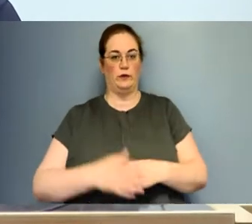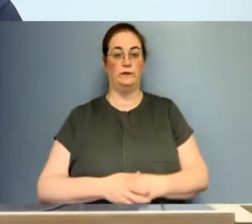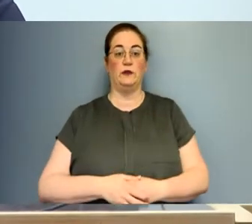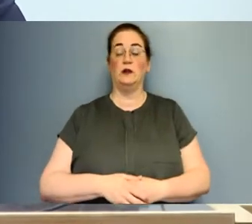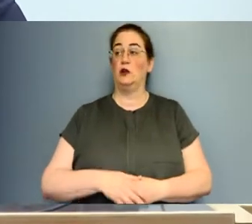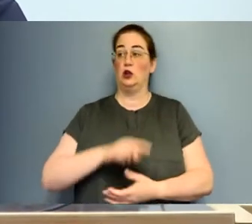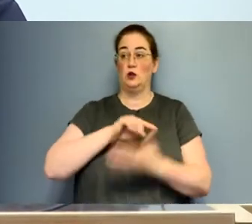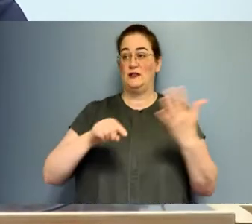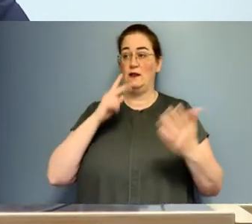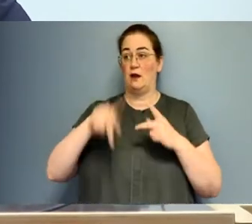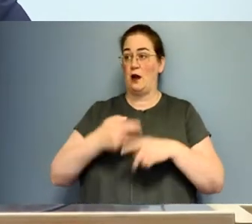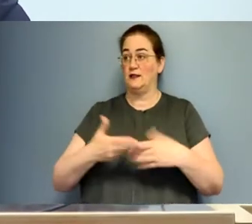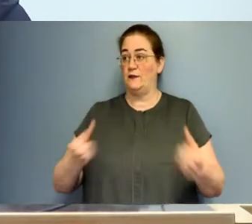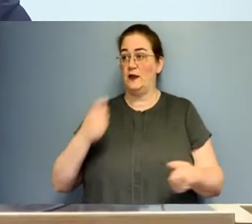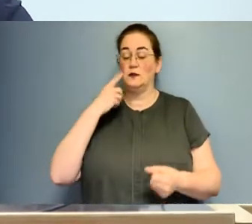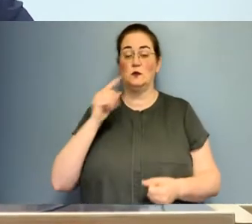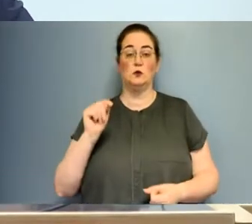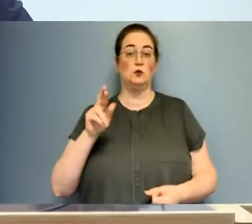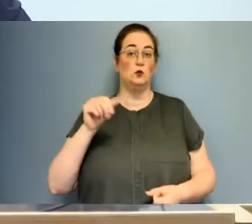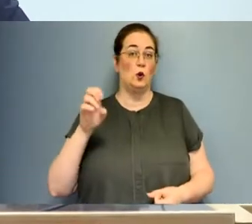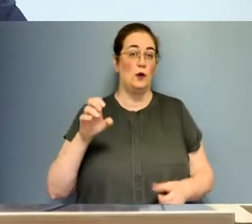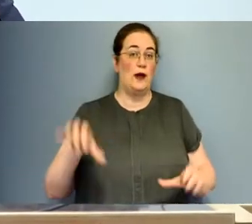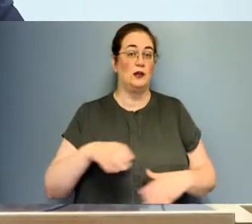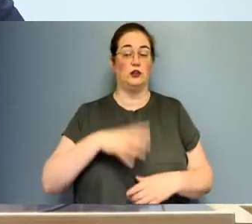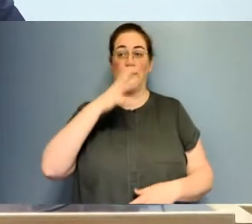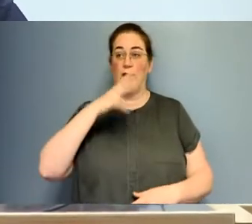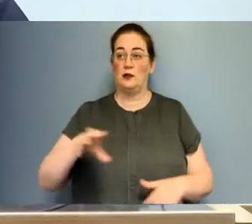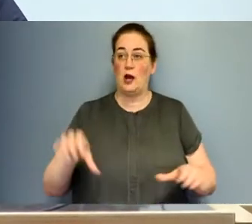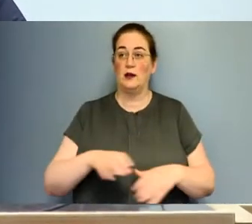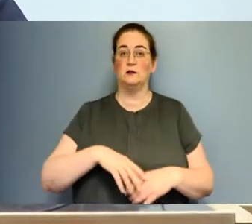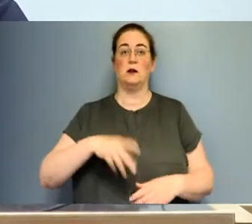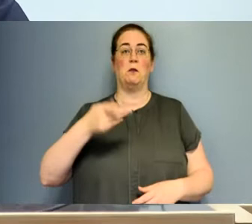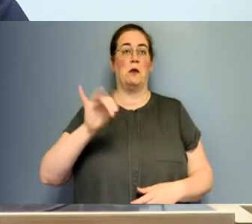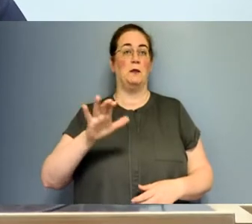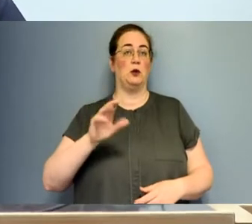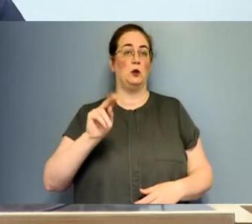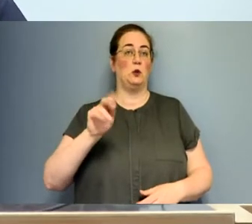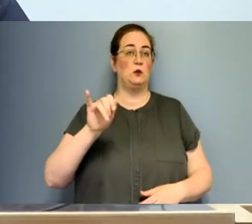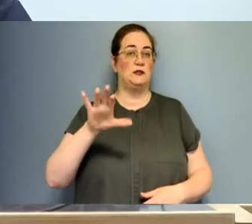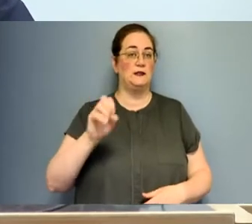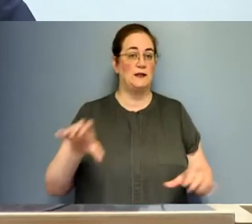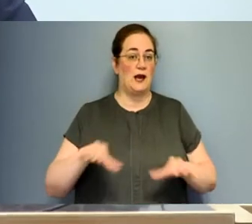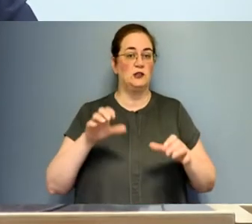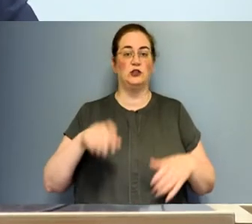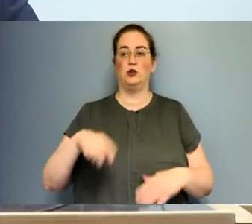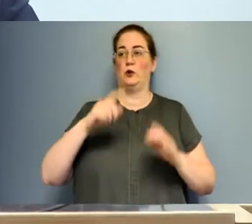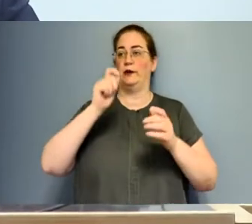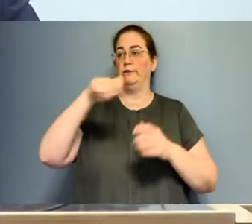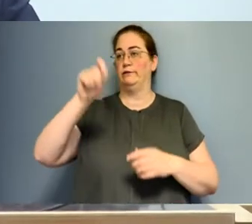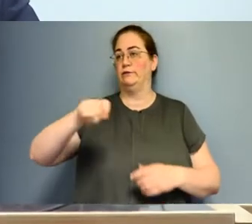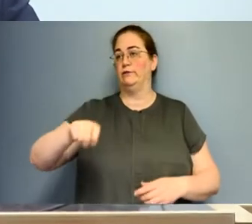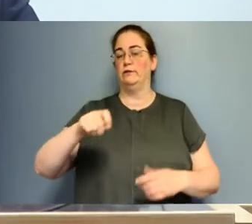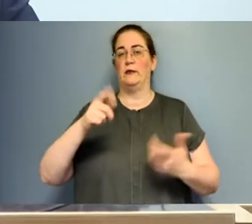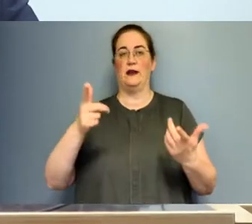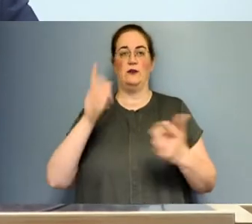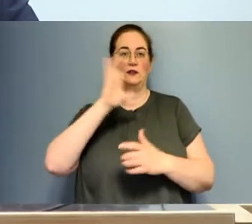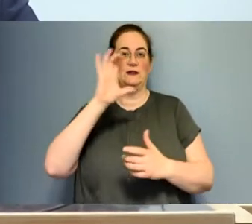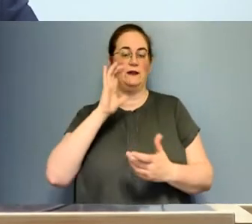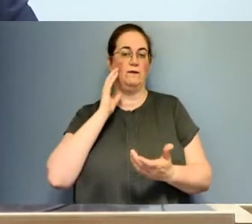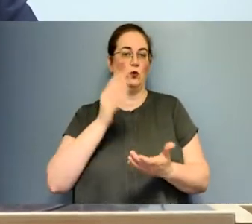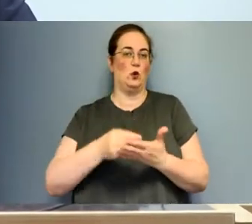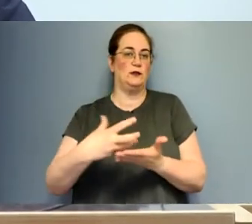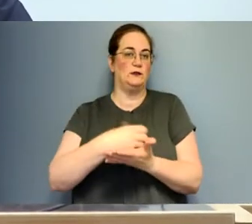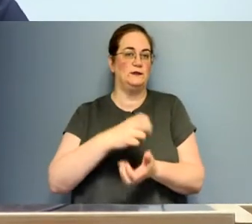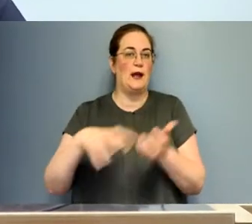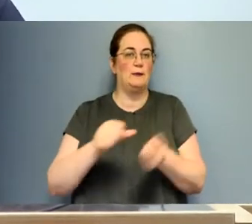things that we're talking about, these tort actions, these negligence actions, these public nuisance actions. You can indicate whether you're seeking damages, you're trying